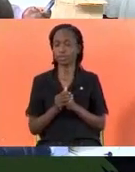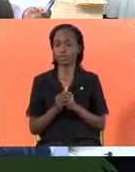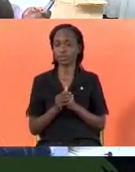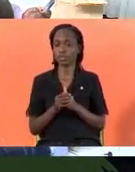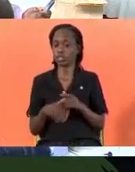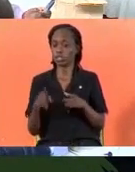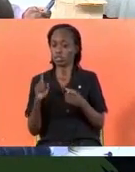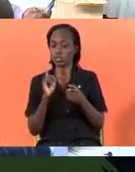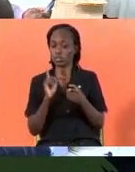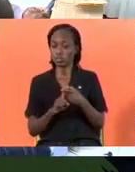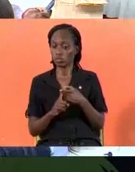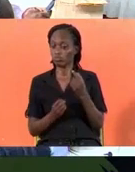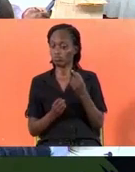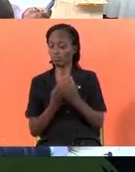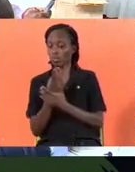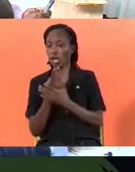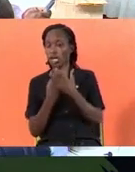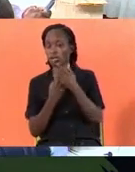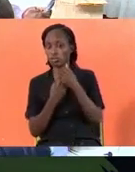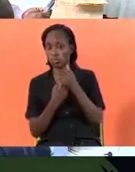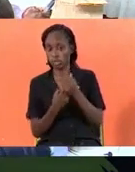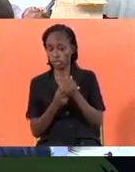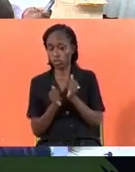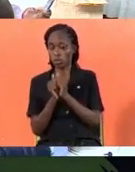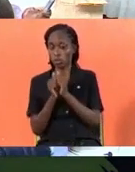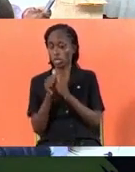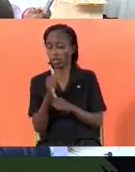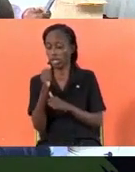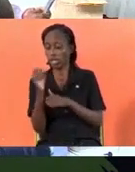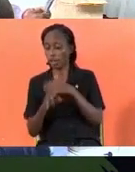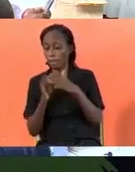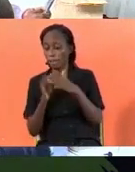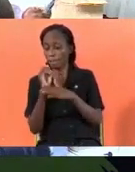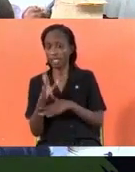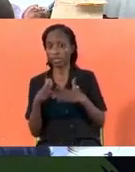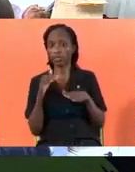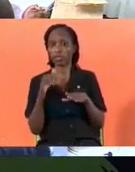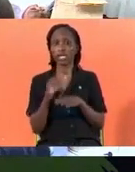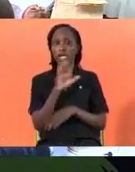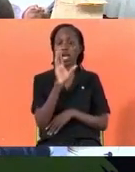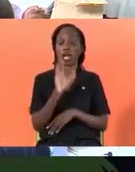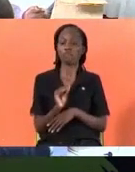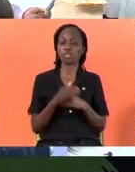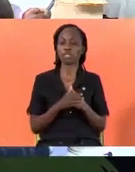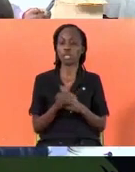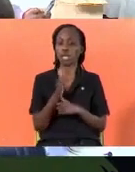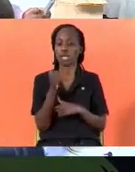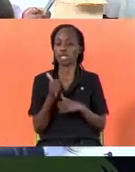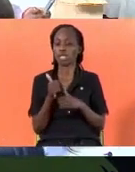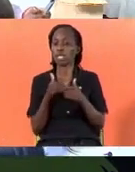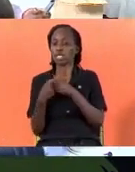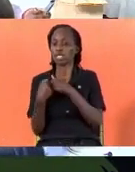to establish a relationship with the rest of Africa and the external. Another issue that we